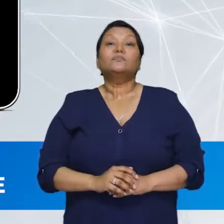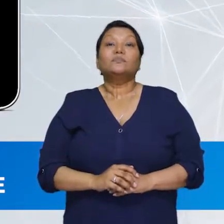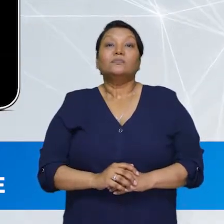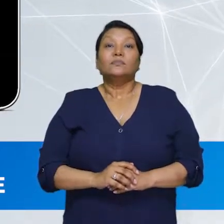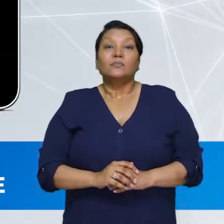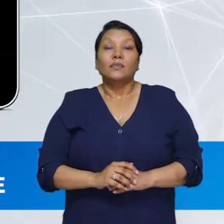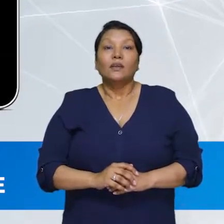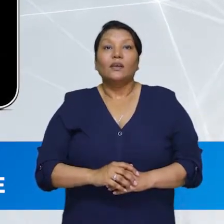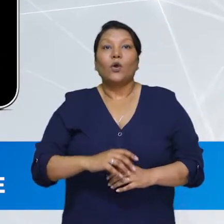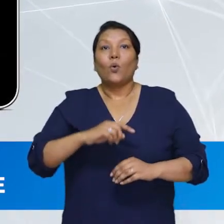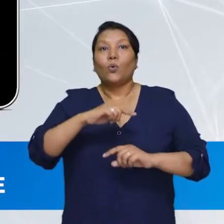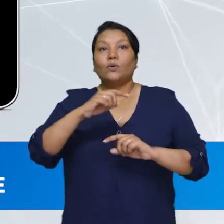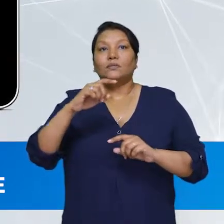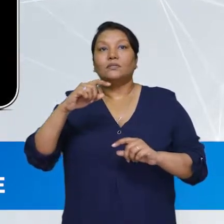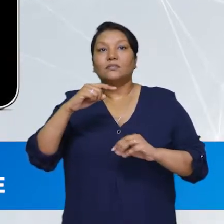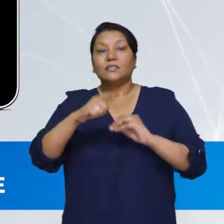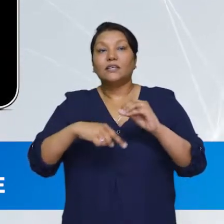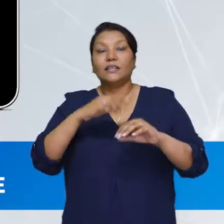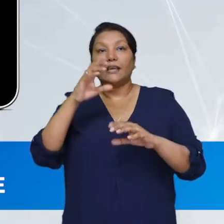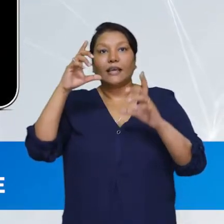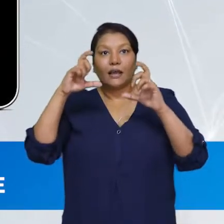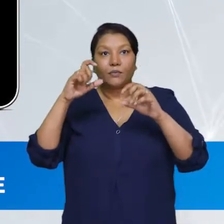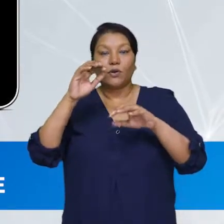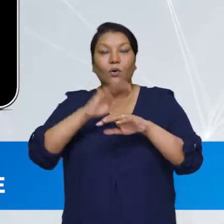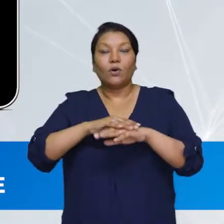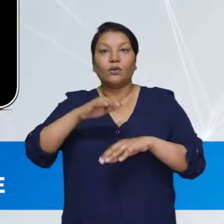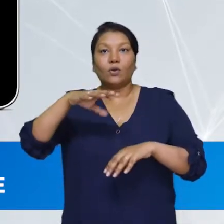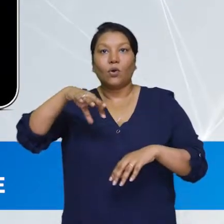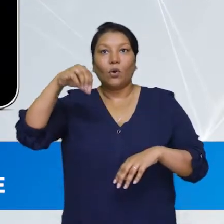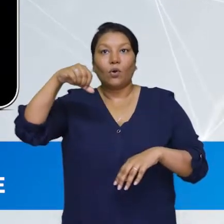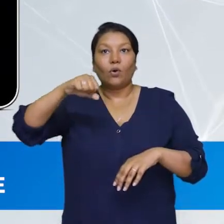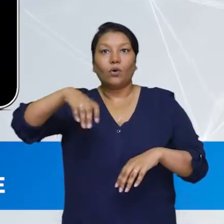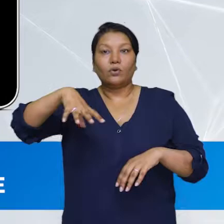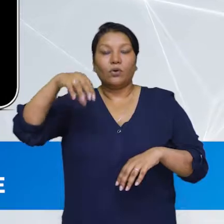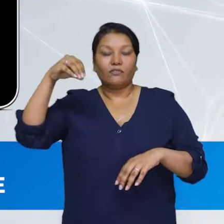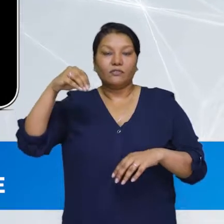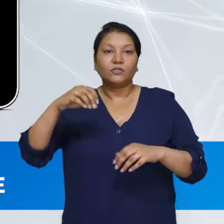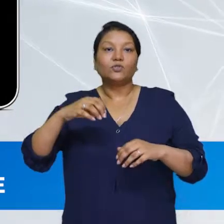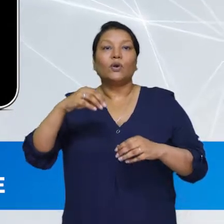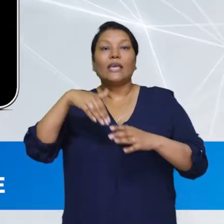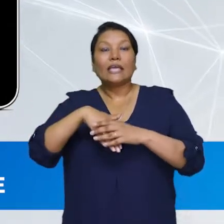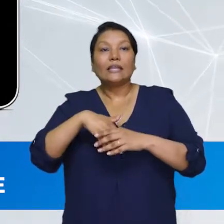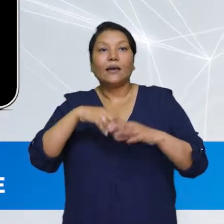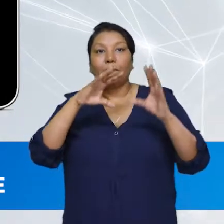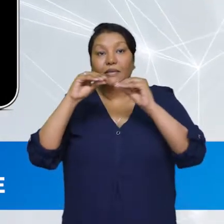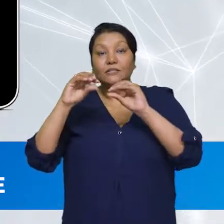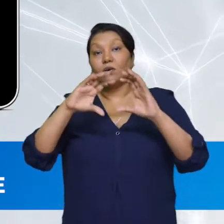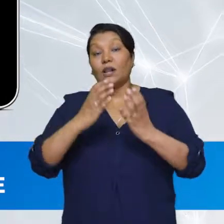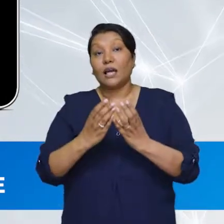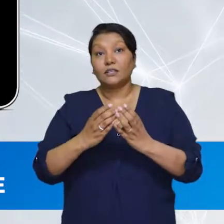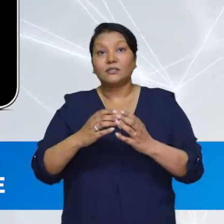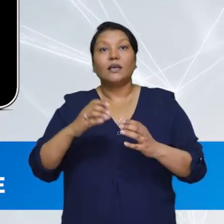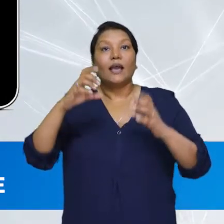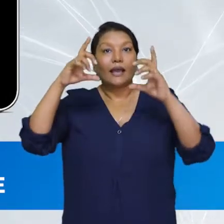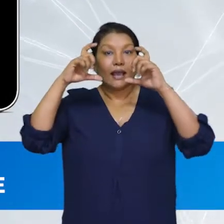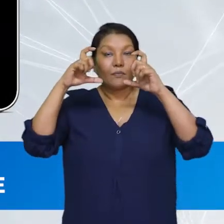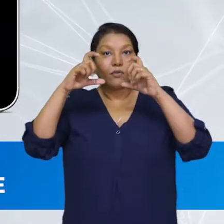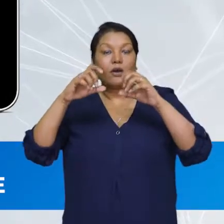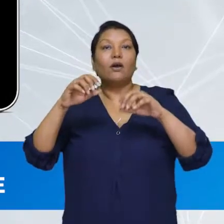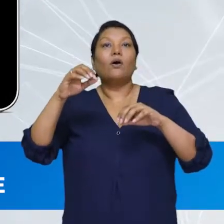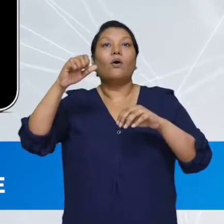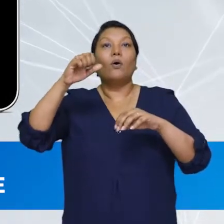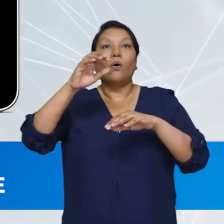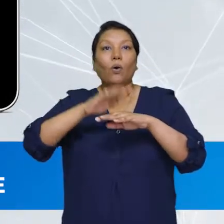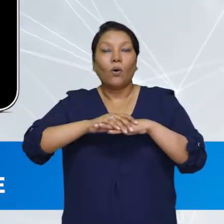your background noise. Turning your camera on and off. When in a call, your camera can be turned on